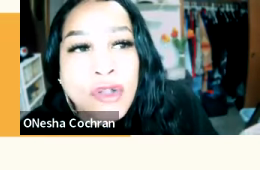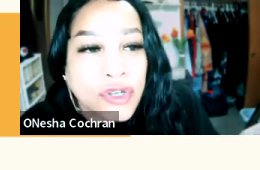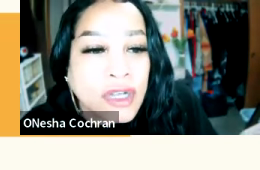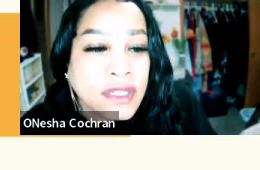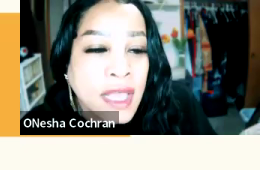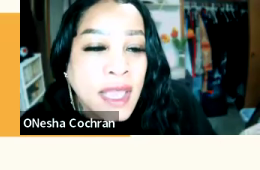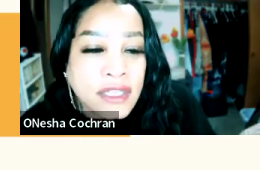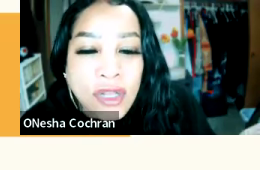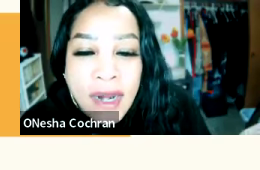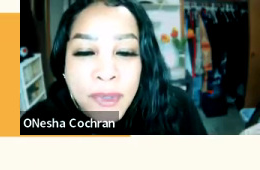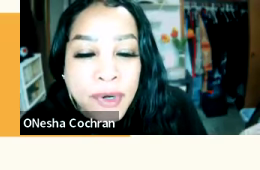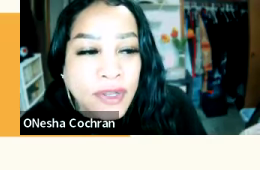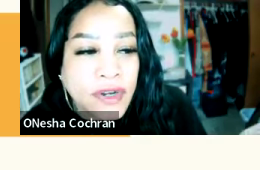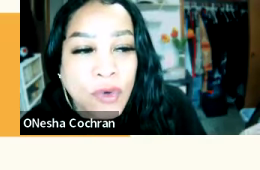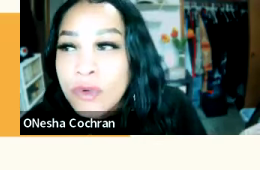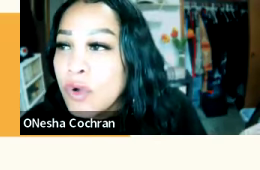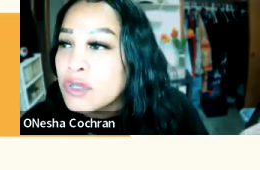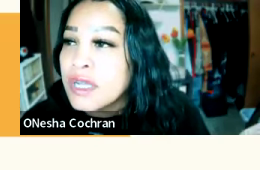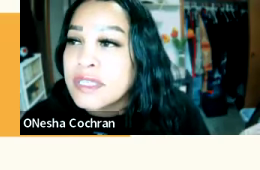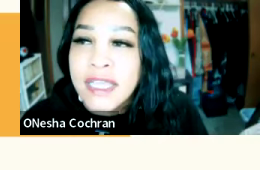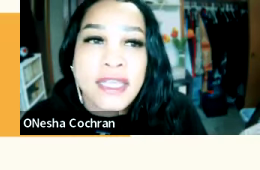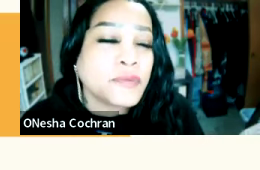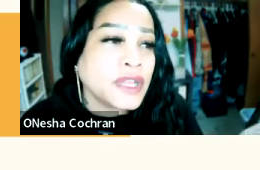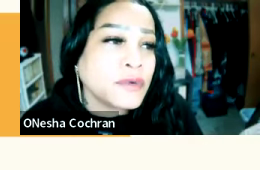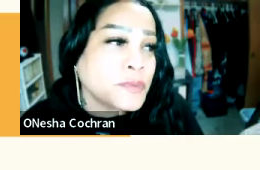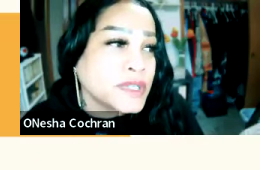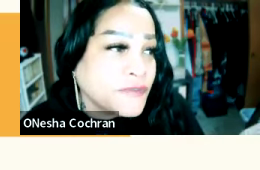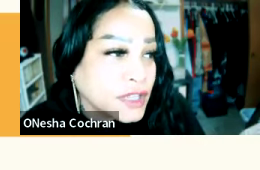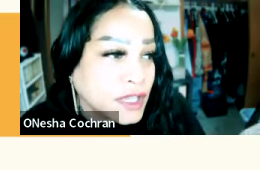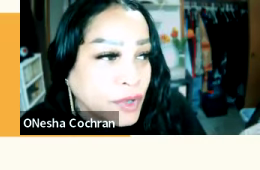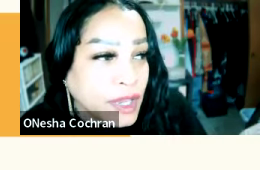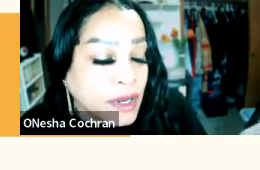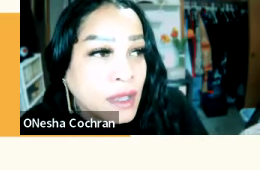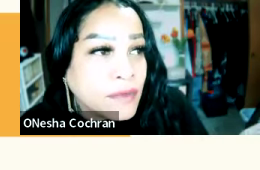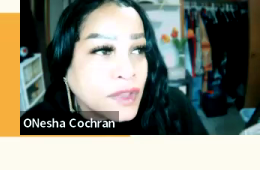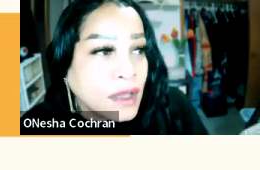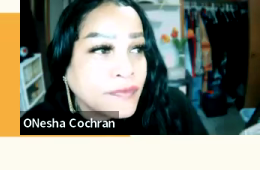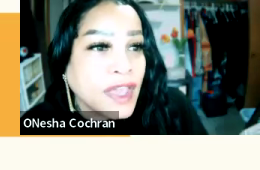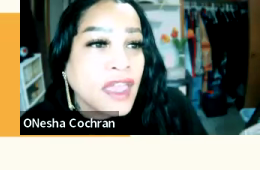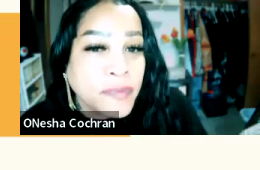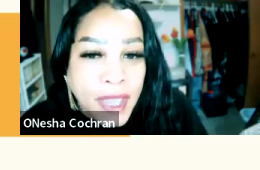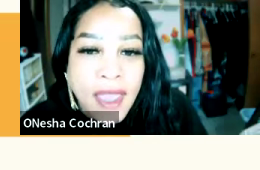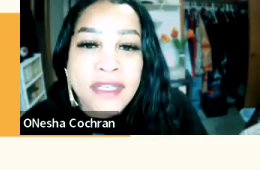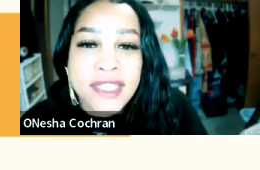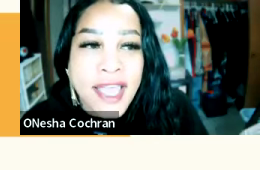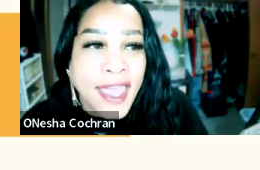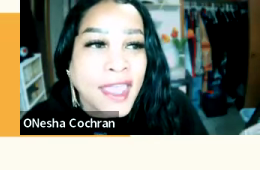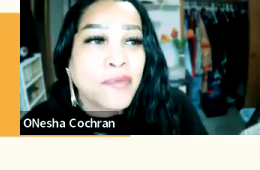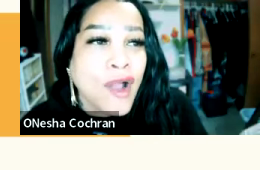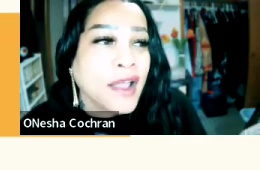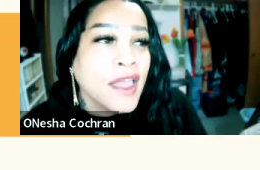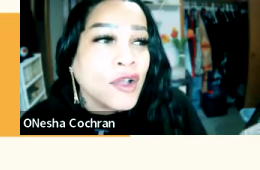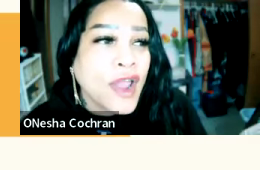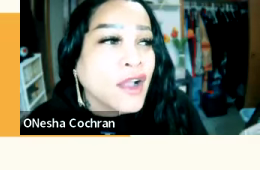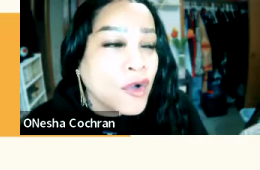the war on drugs. And so a lot of people don't even know what the war on drugs is, but it was specifically when the FBI and the